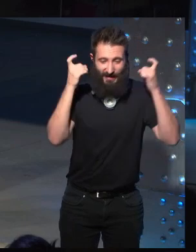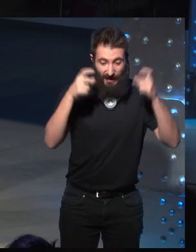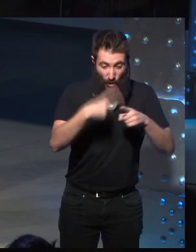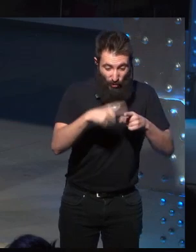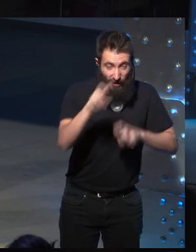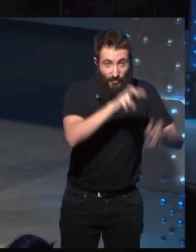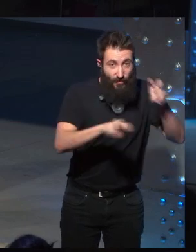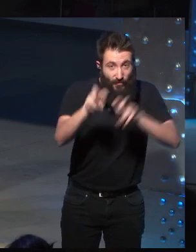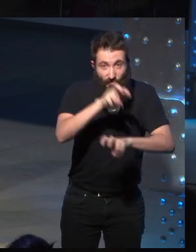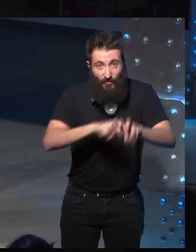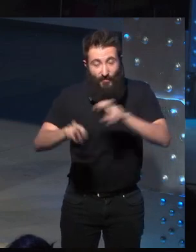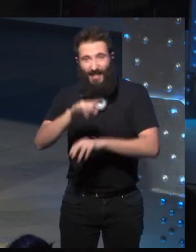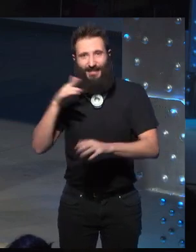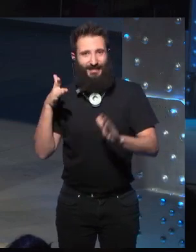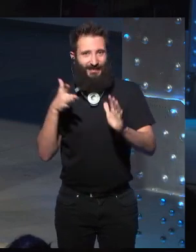absolutely overwhelming.